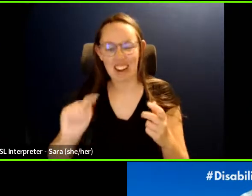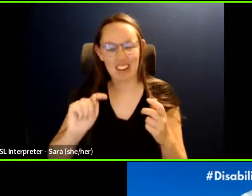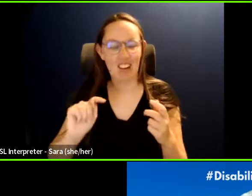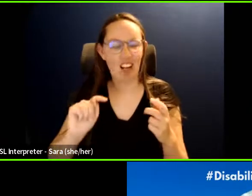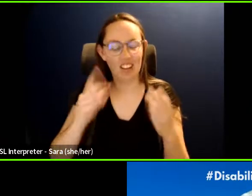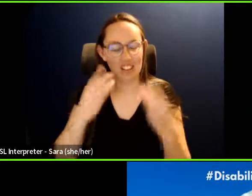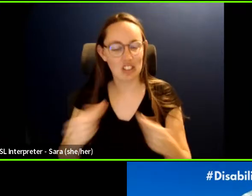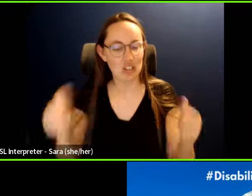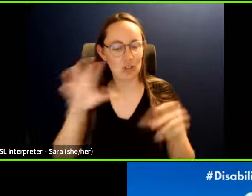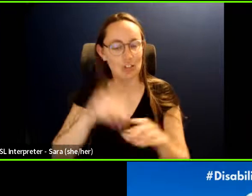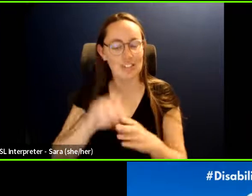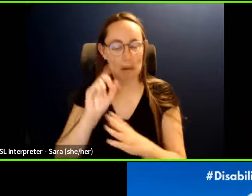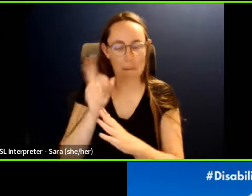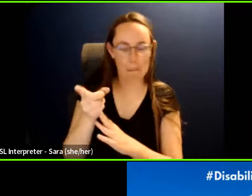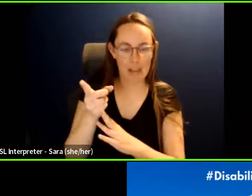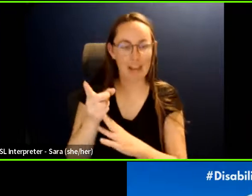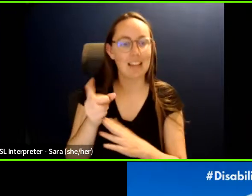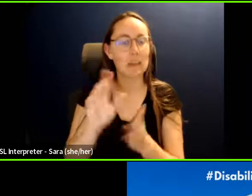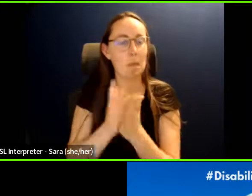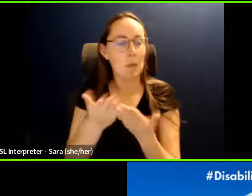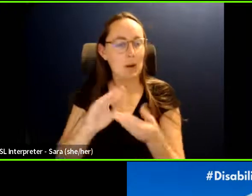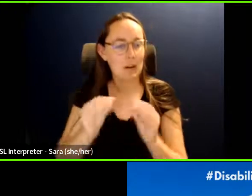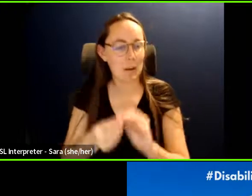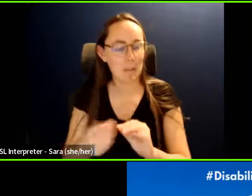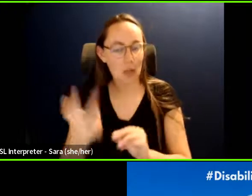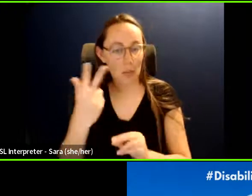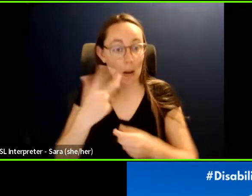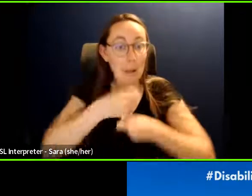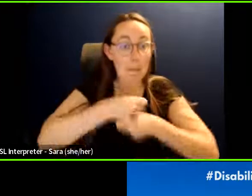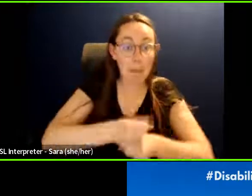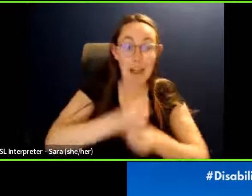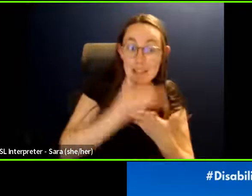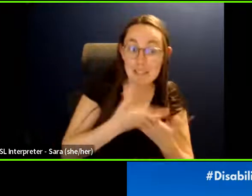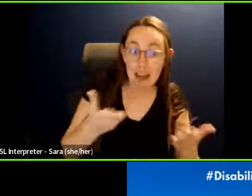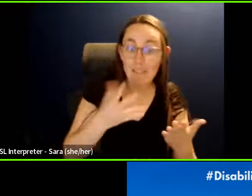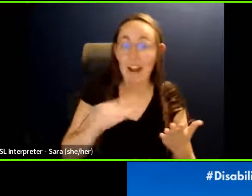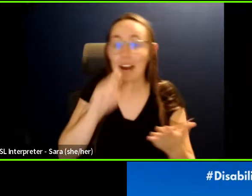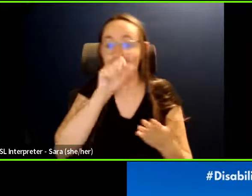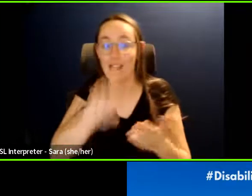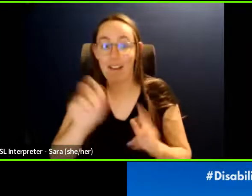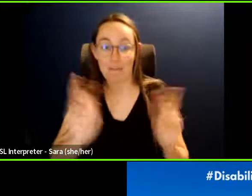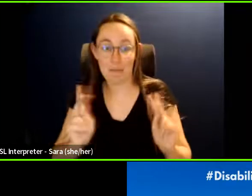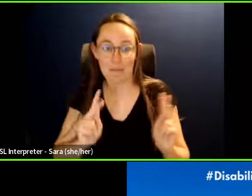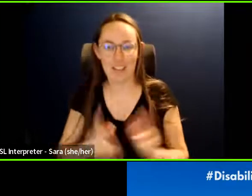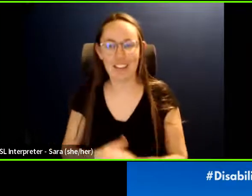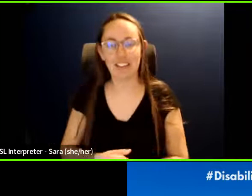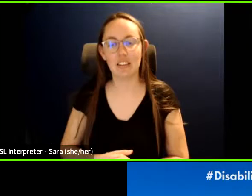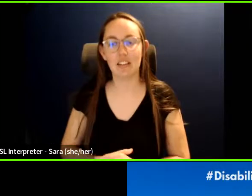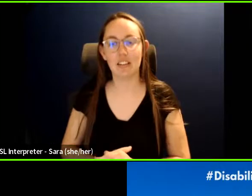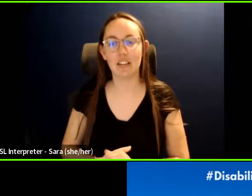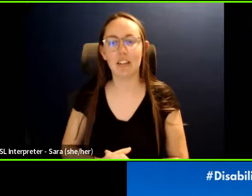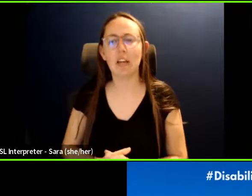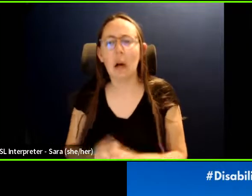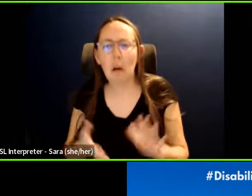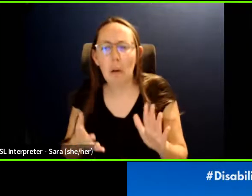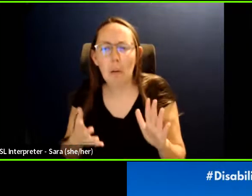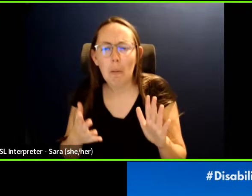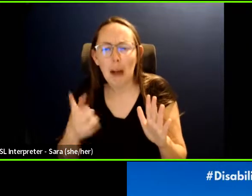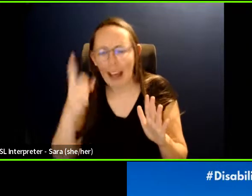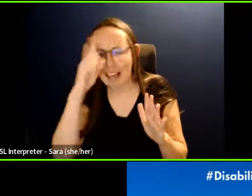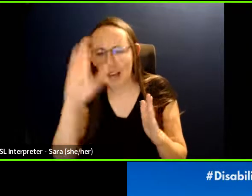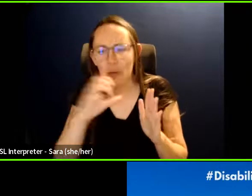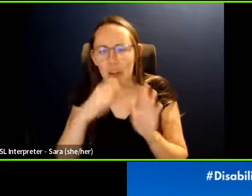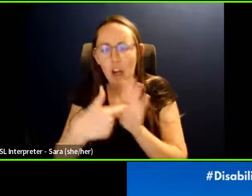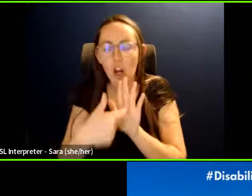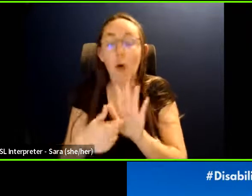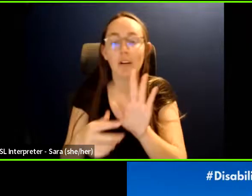People. And just a moment, because I wanted to let you know, and I don't know if it's going to show this or not on my screen or